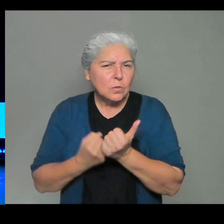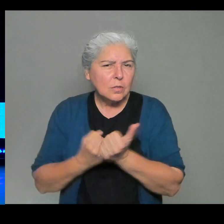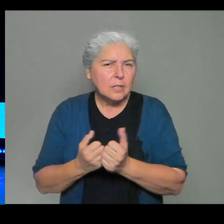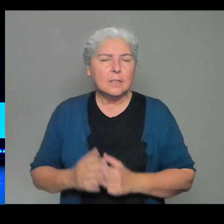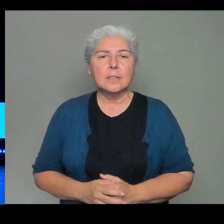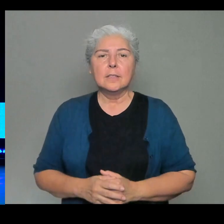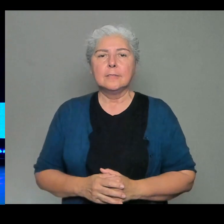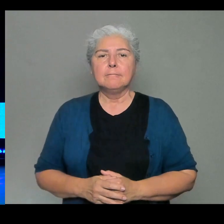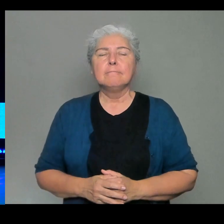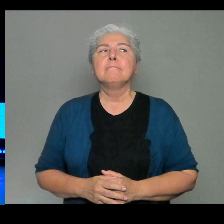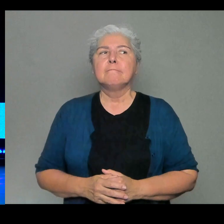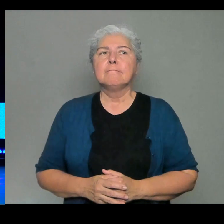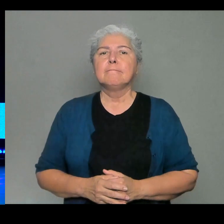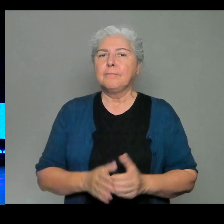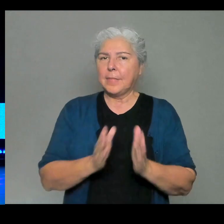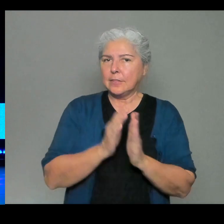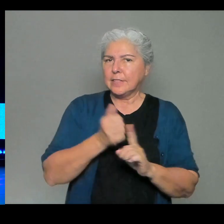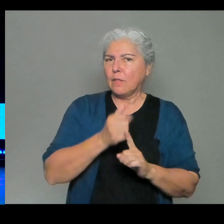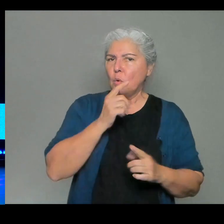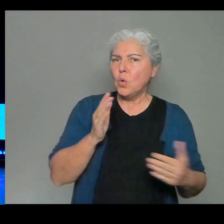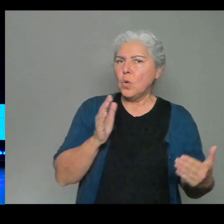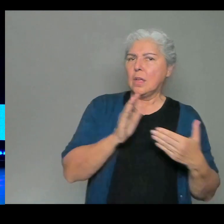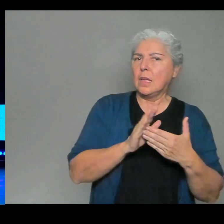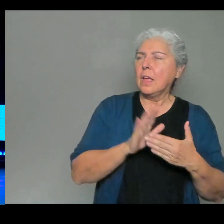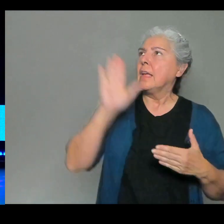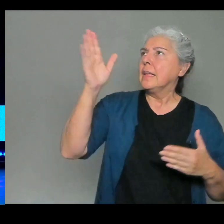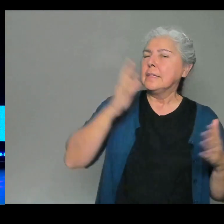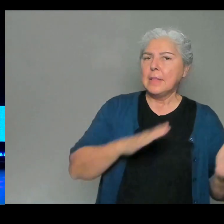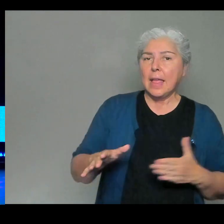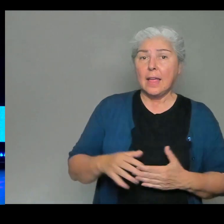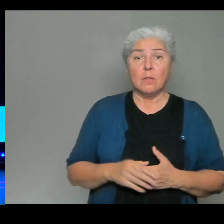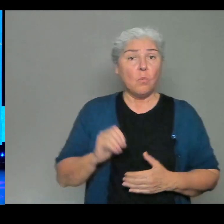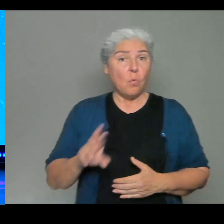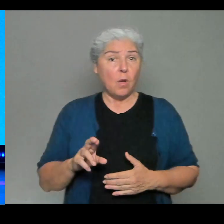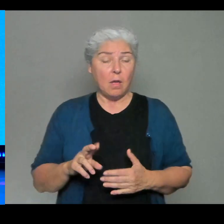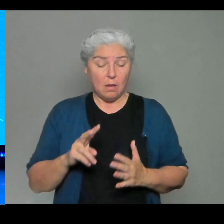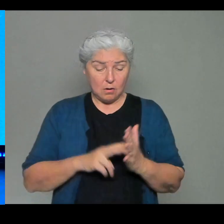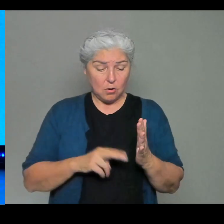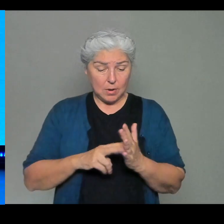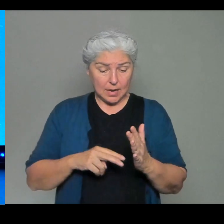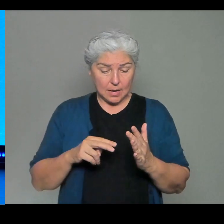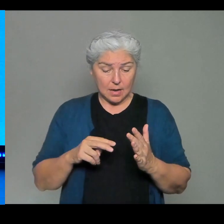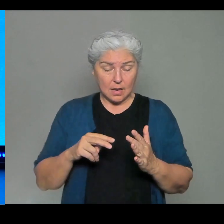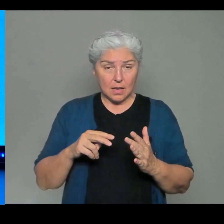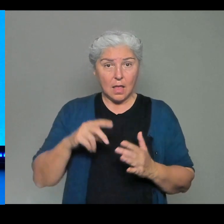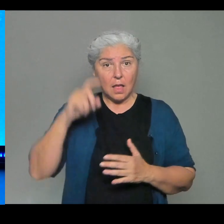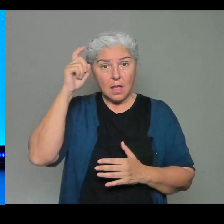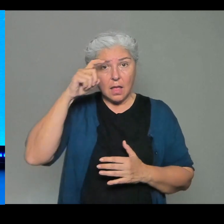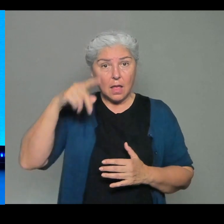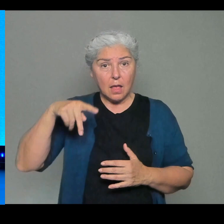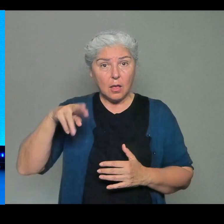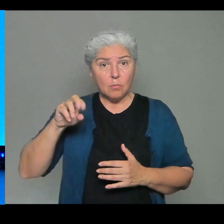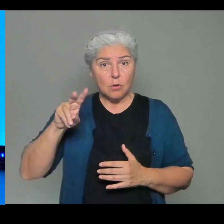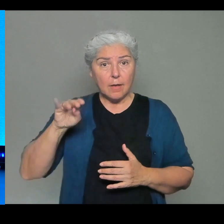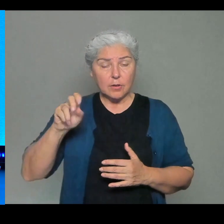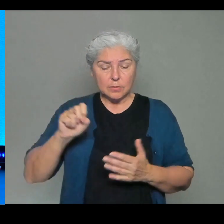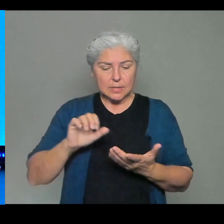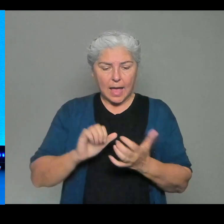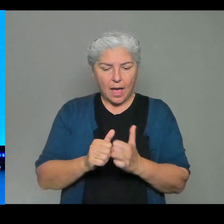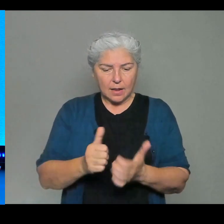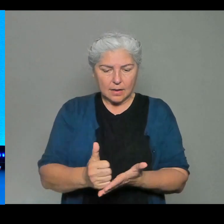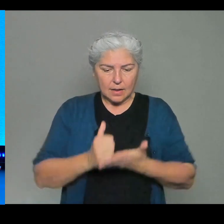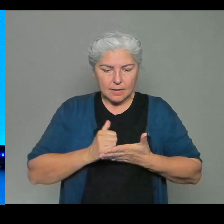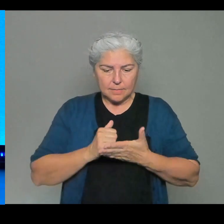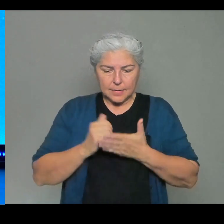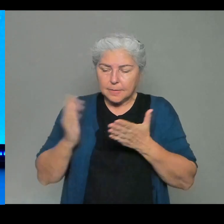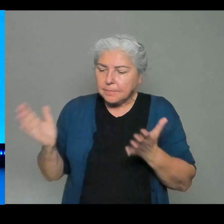plan? And who's opposing God's plan? Or how does reading these Proverbs help me